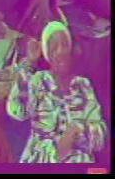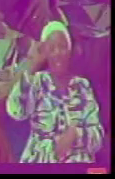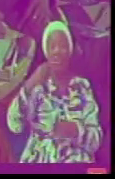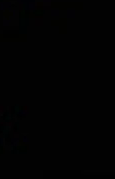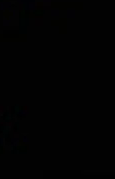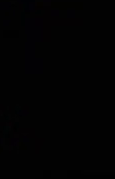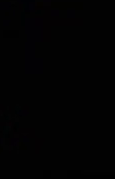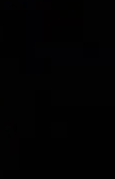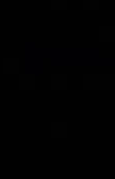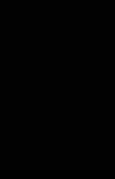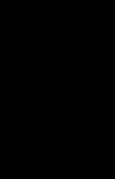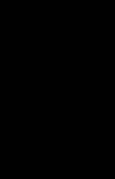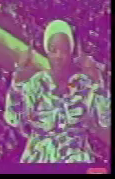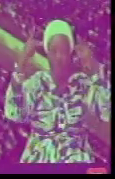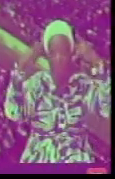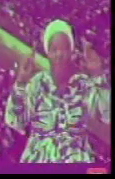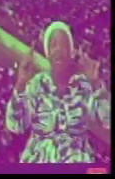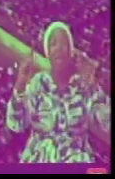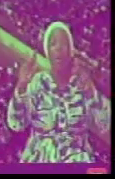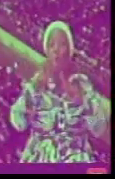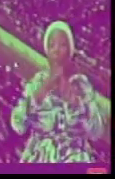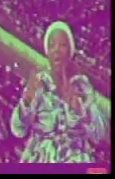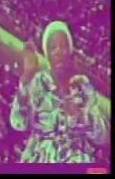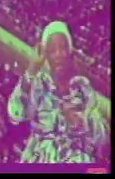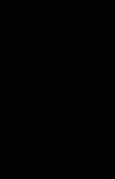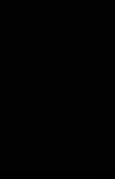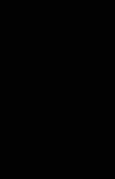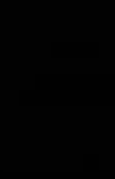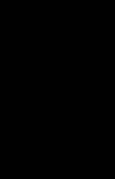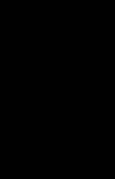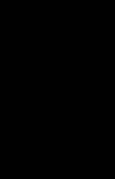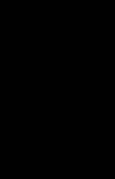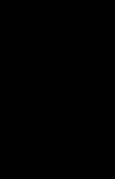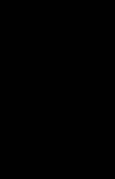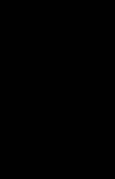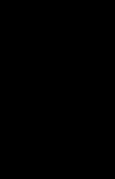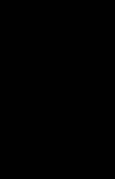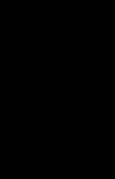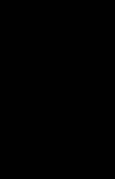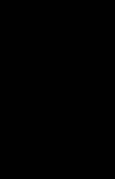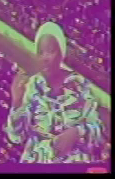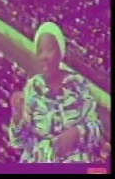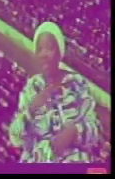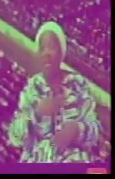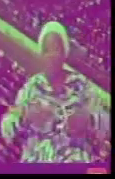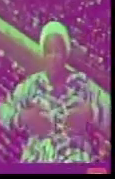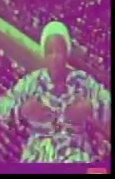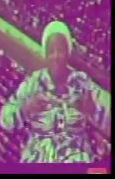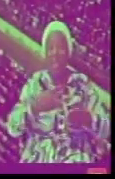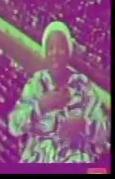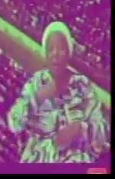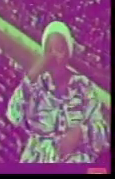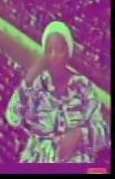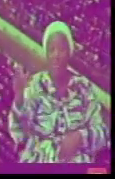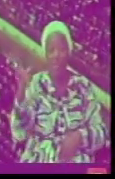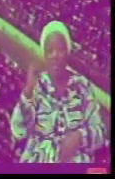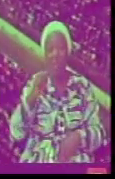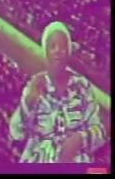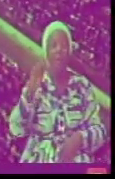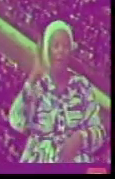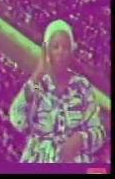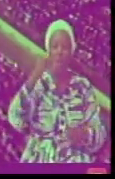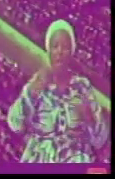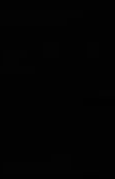prosper, but he who forsakes, confesses, and forsakes will have